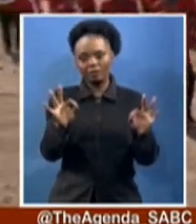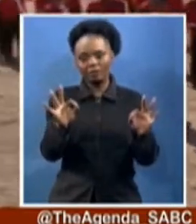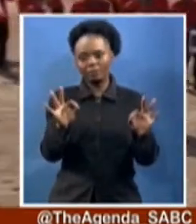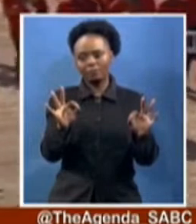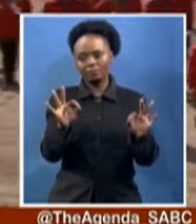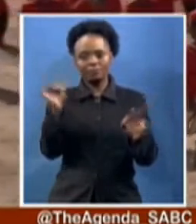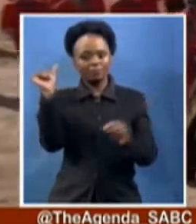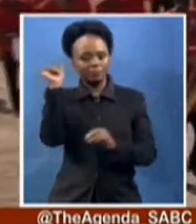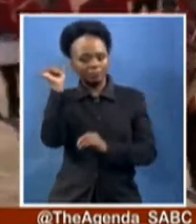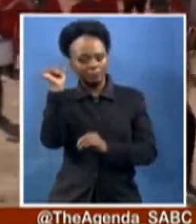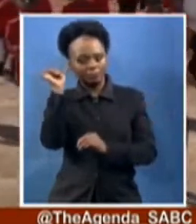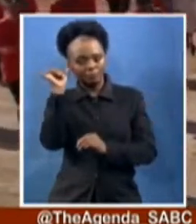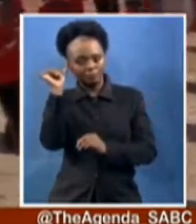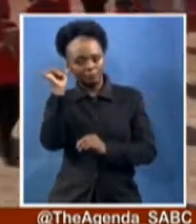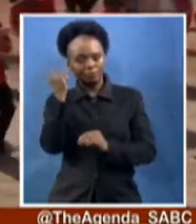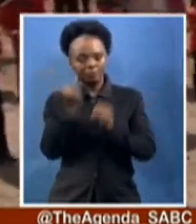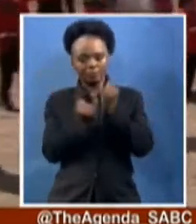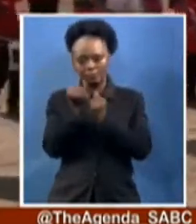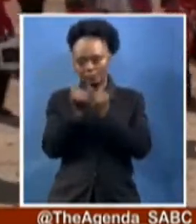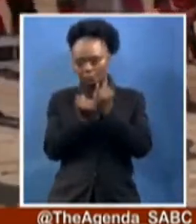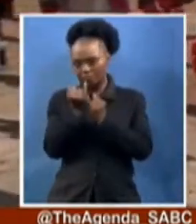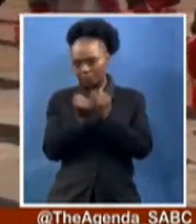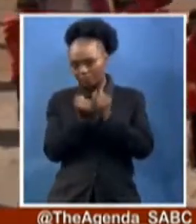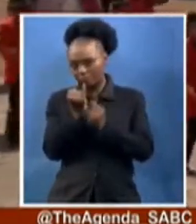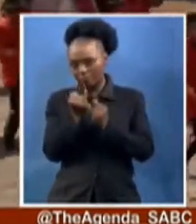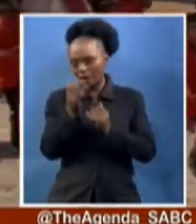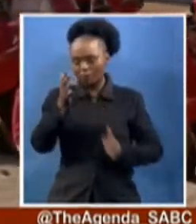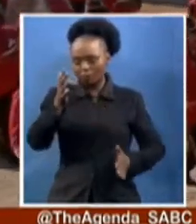glorious army, the SANDF.